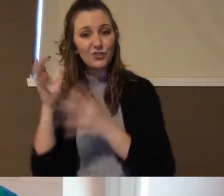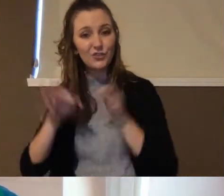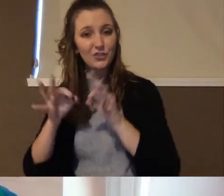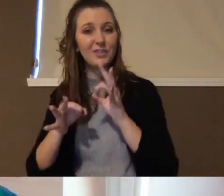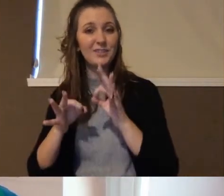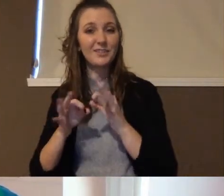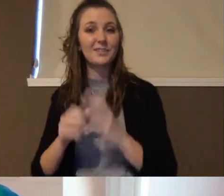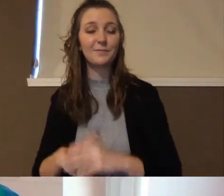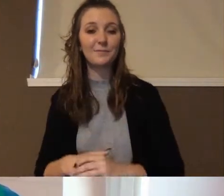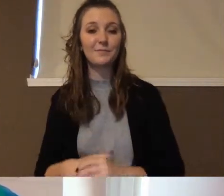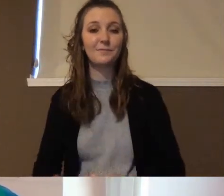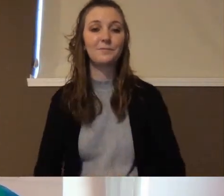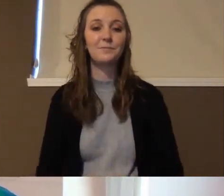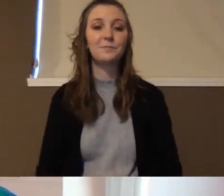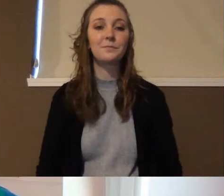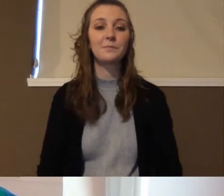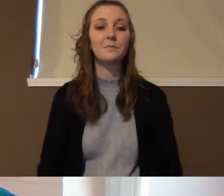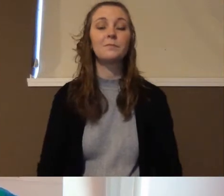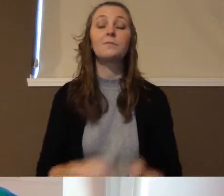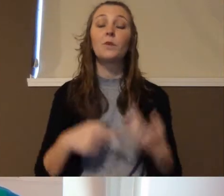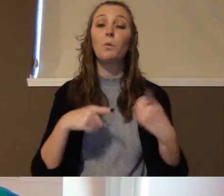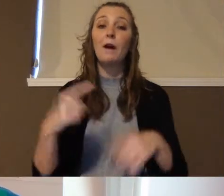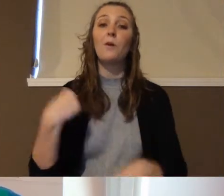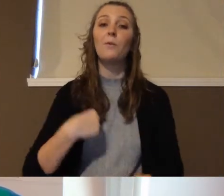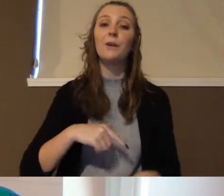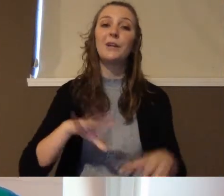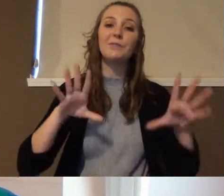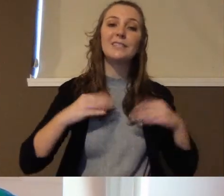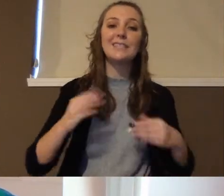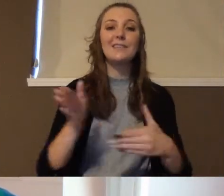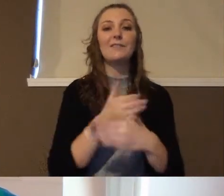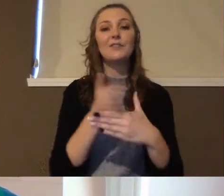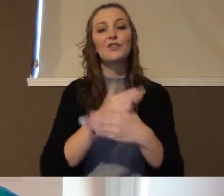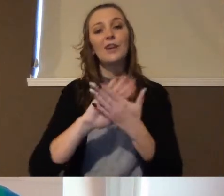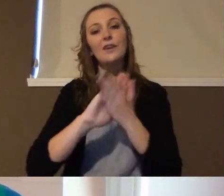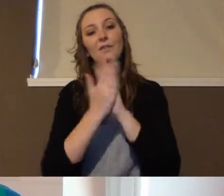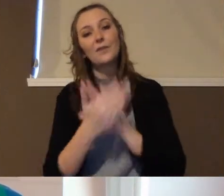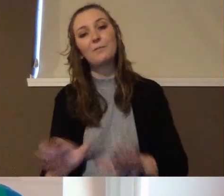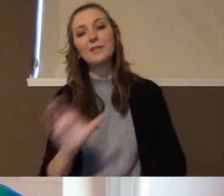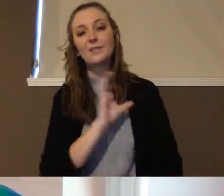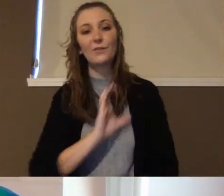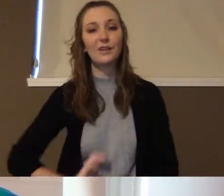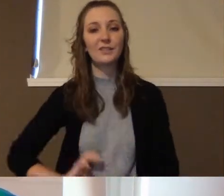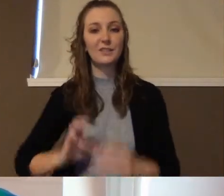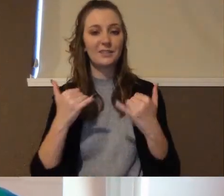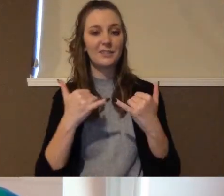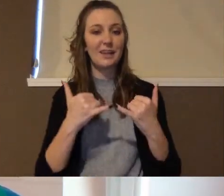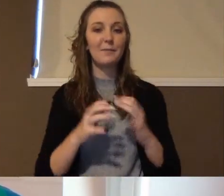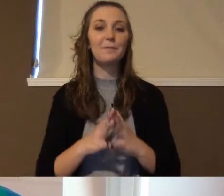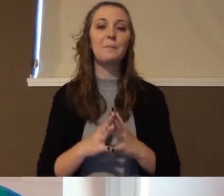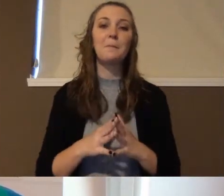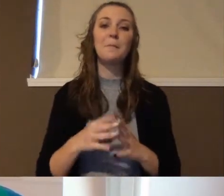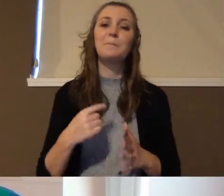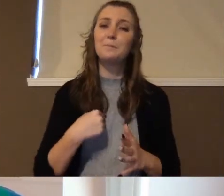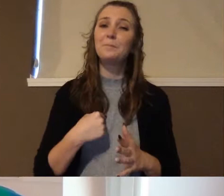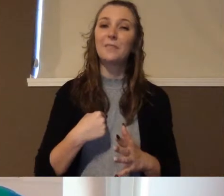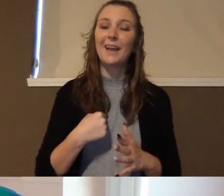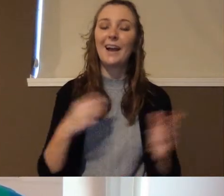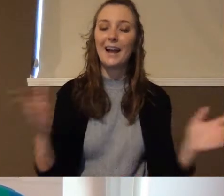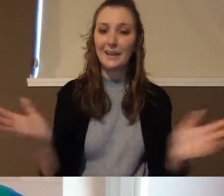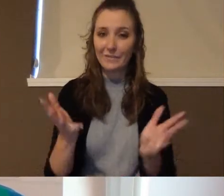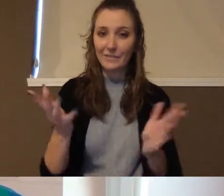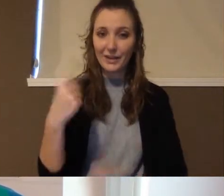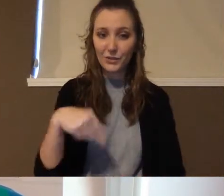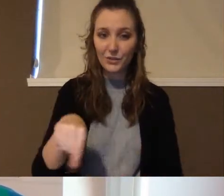As we receive and share the peace of Christ today, I invite you to think of